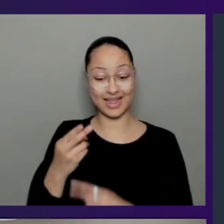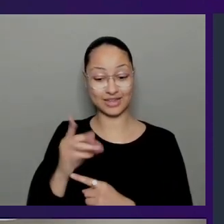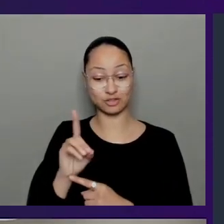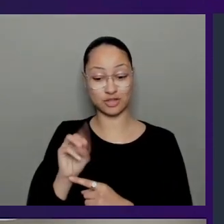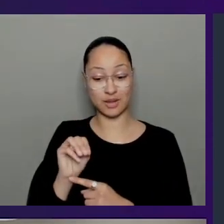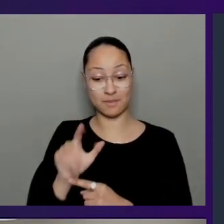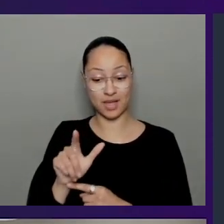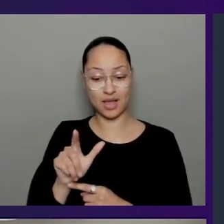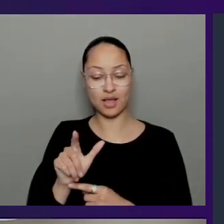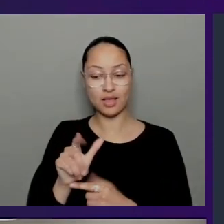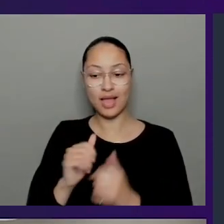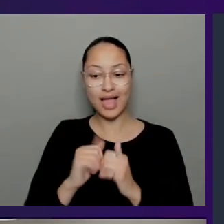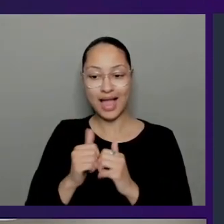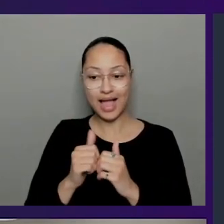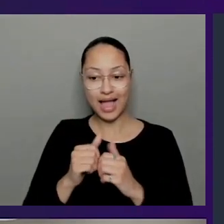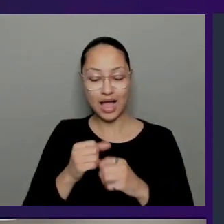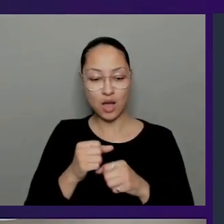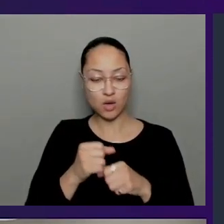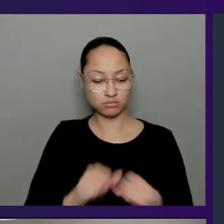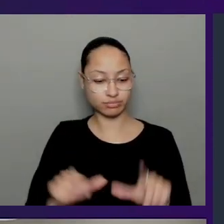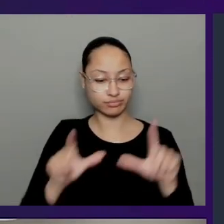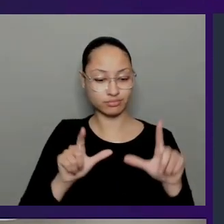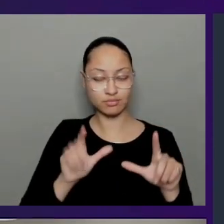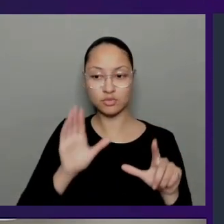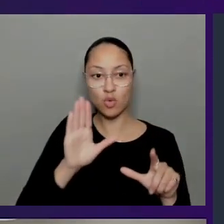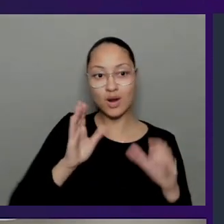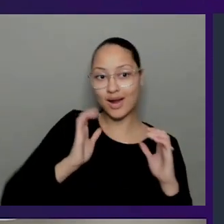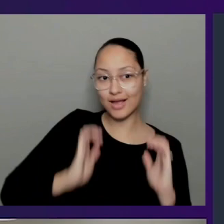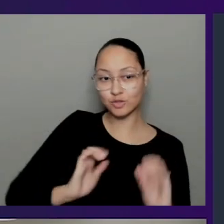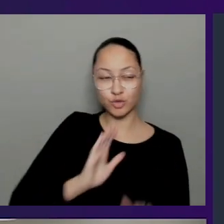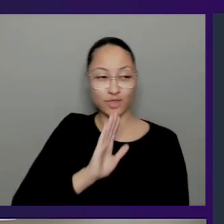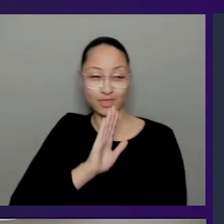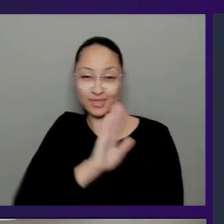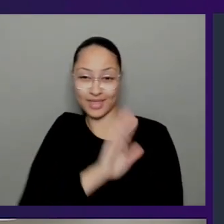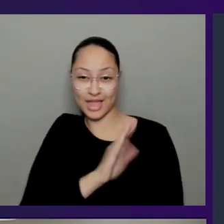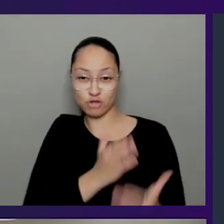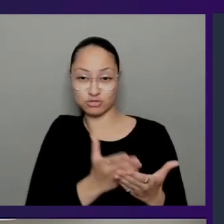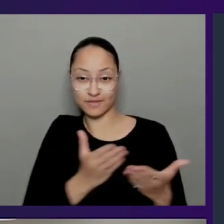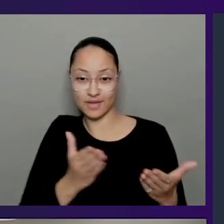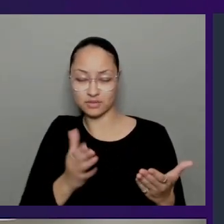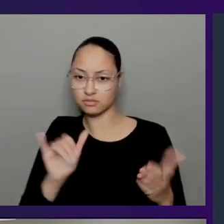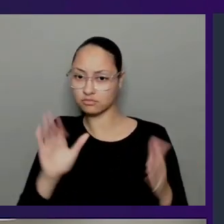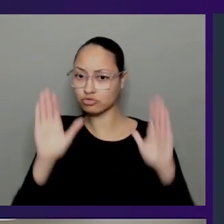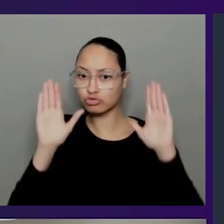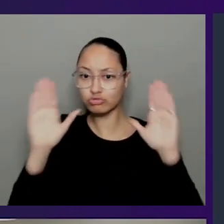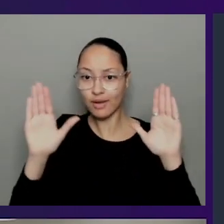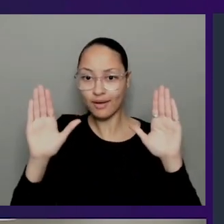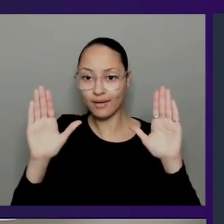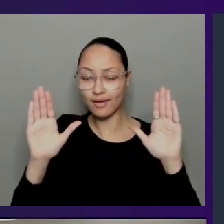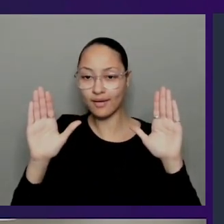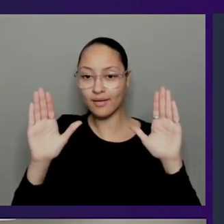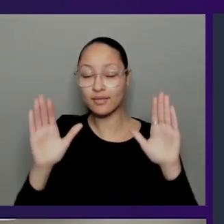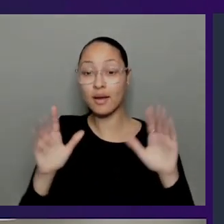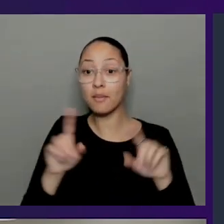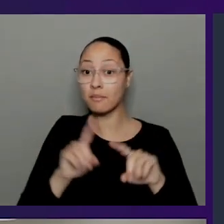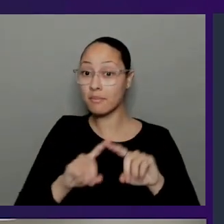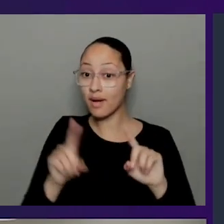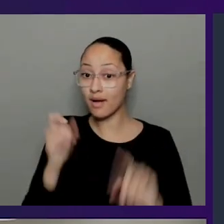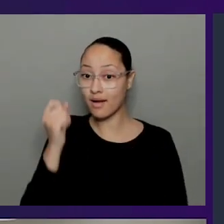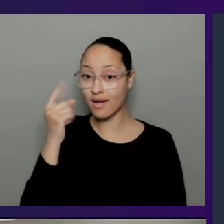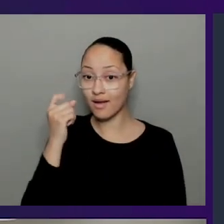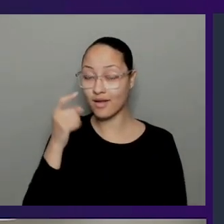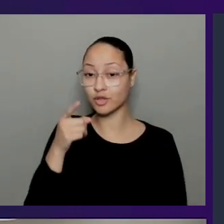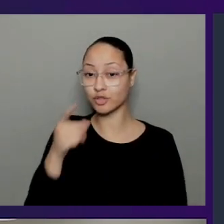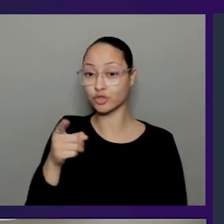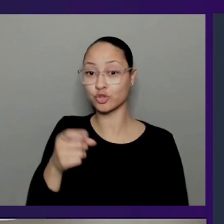customer's device. So it's great in that it's dynamic, but because you're putting the job of rendering the HTML onto